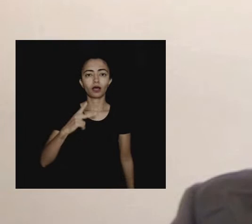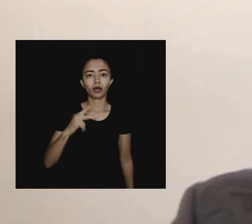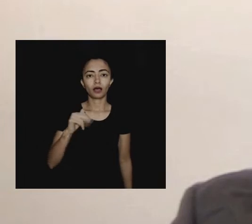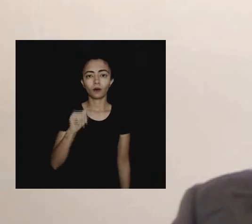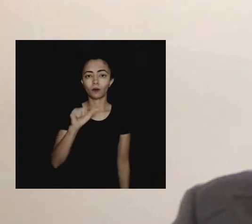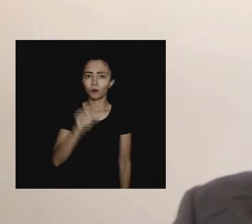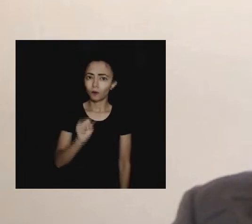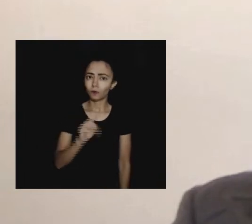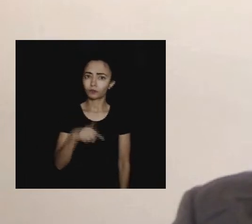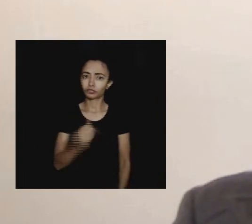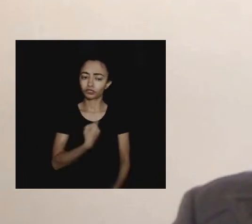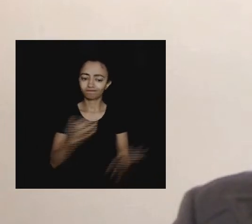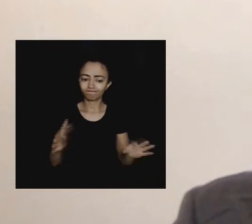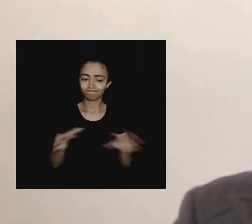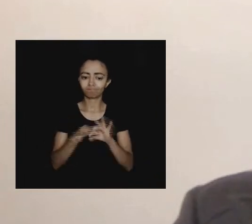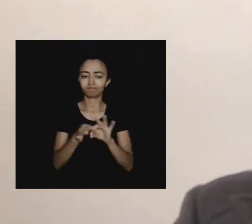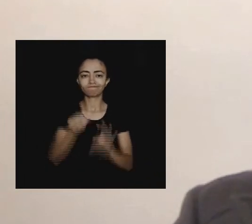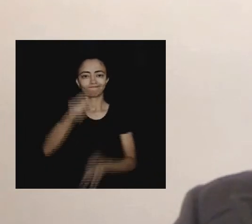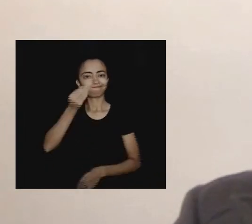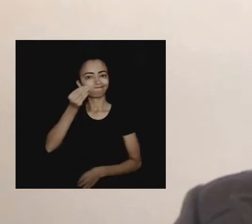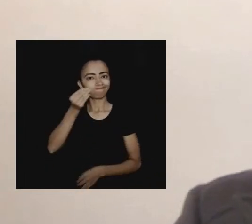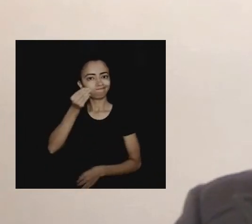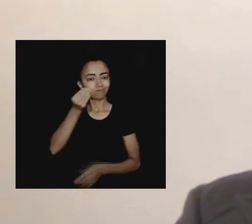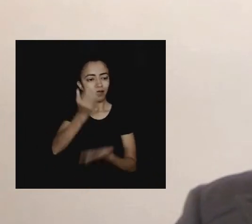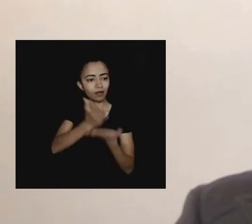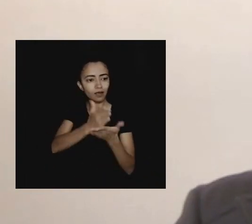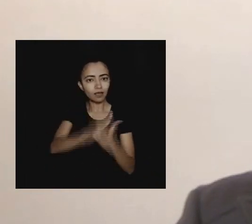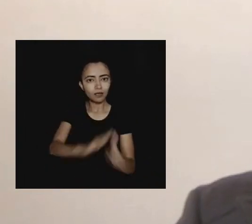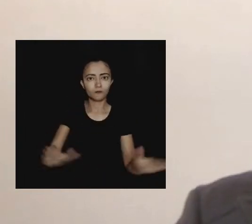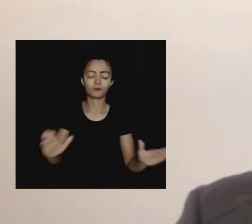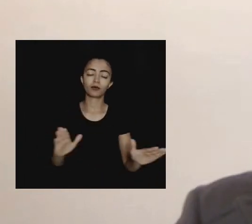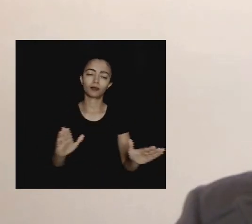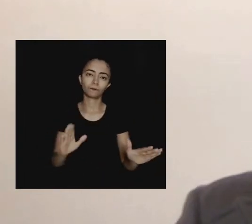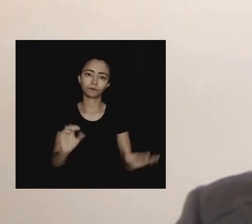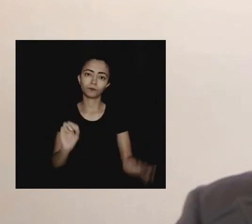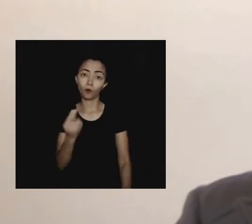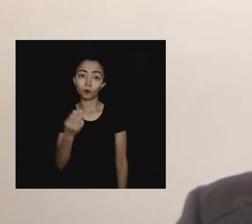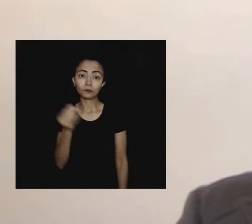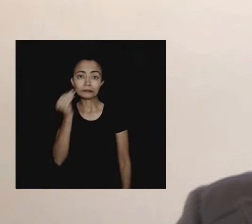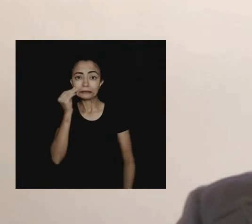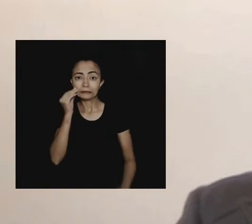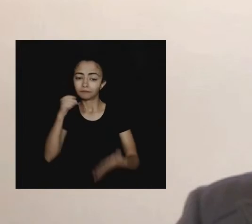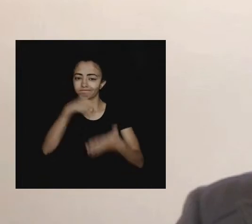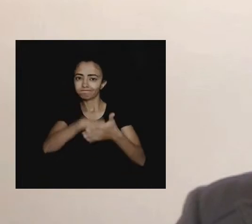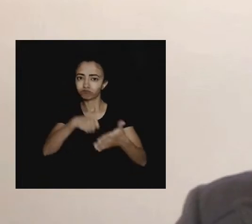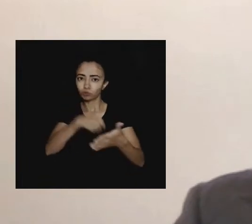UNICEF, for us to try to together try to eradicate